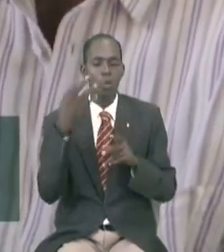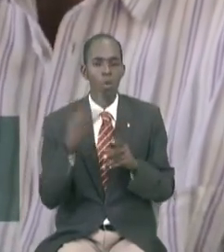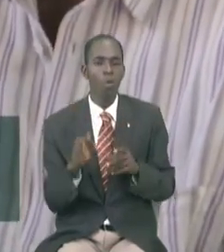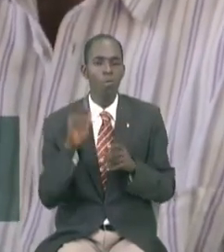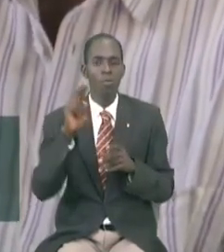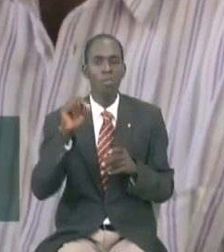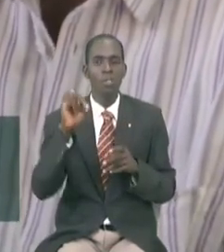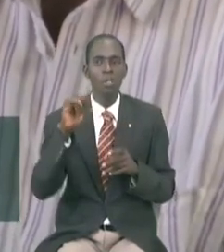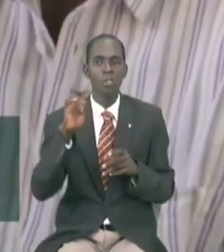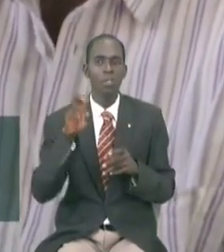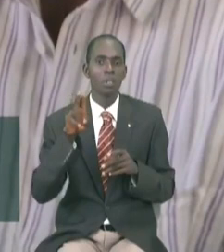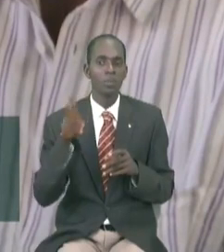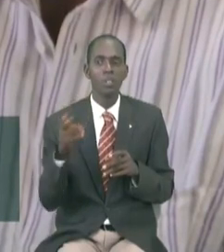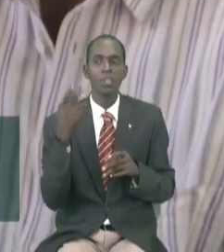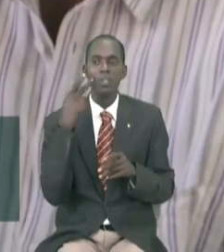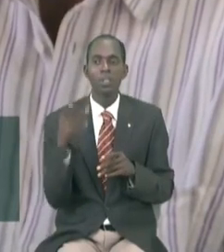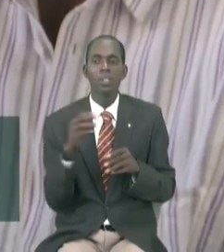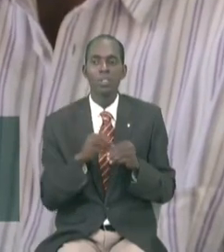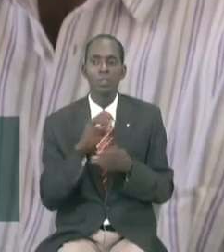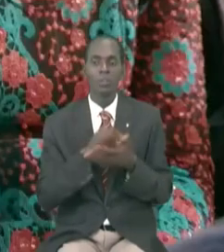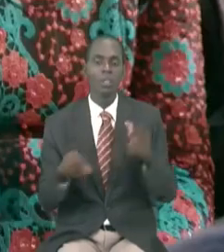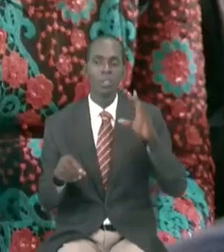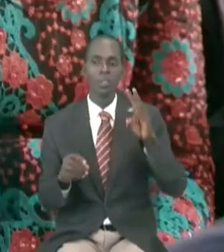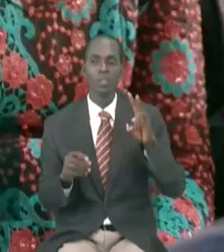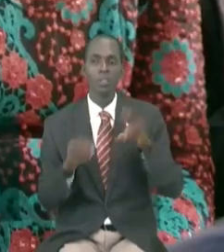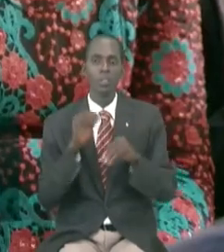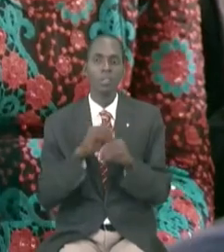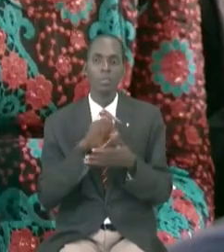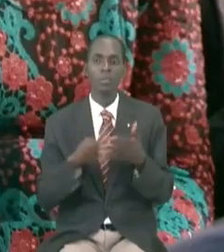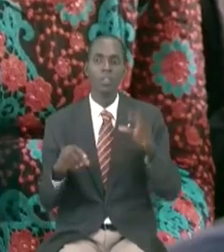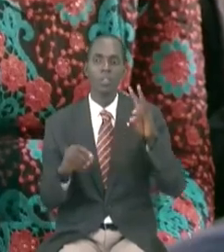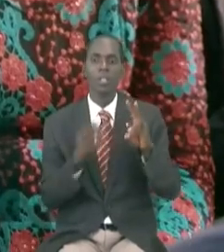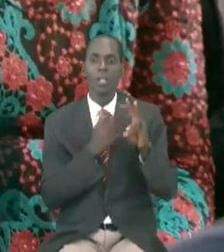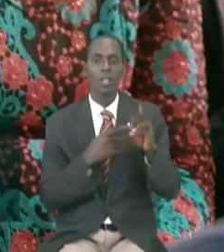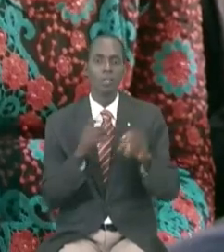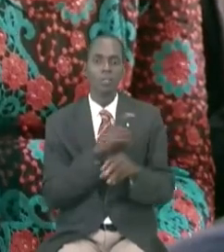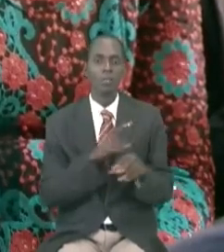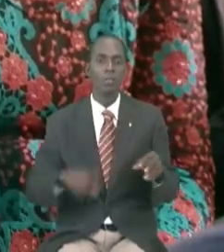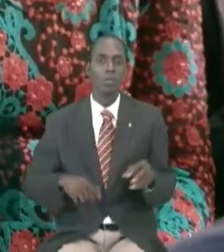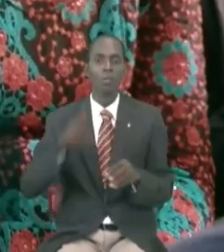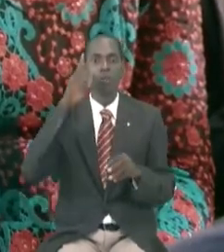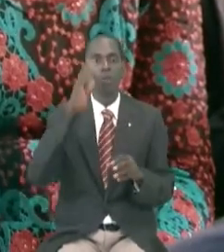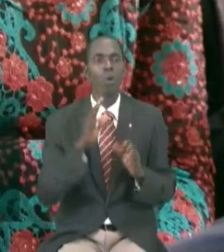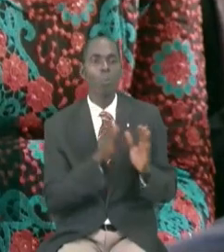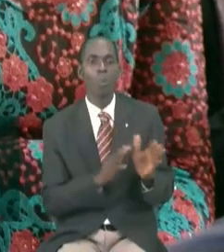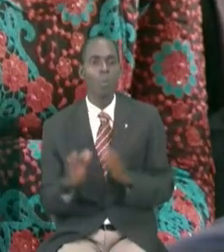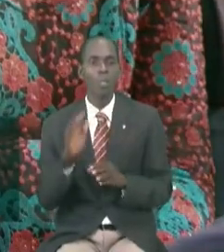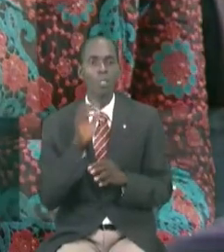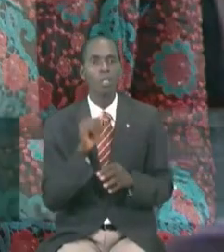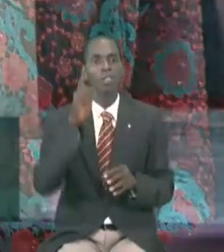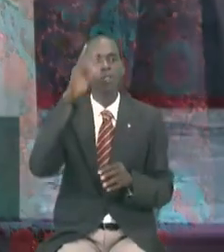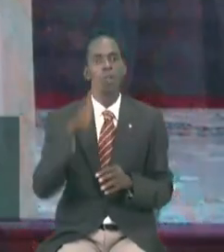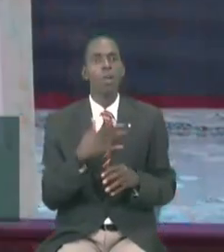prepared a God and made it to come up over Jonah, that it might be